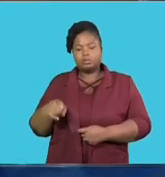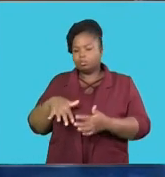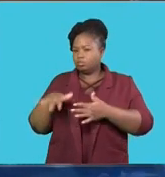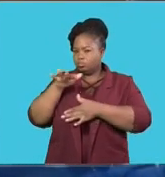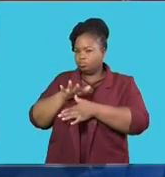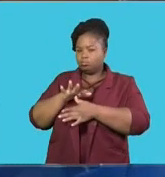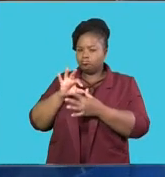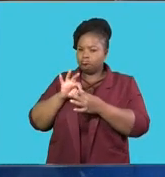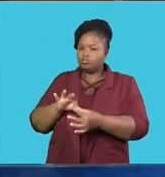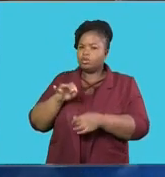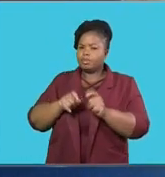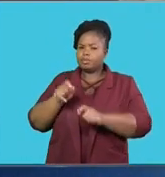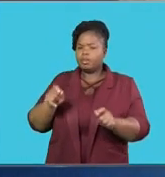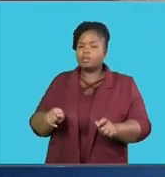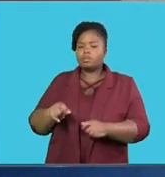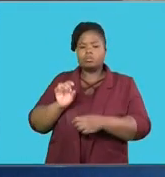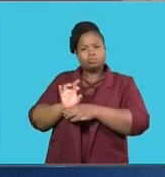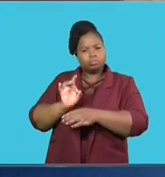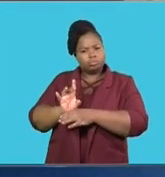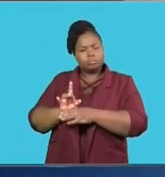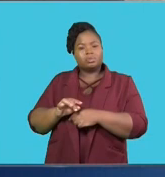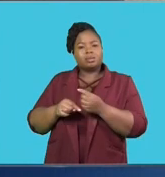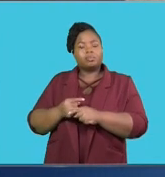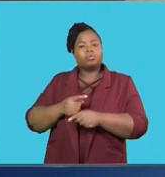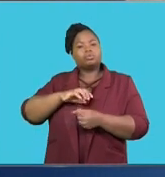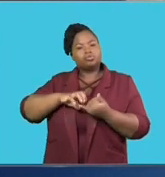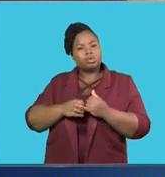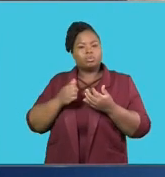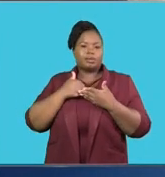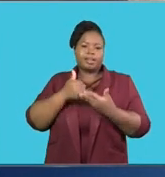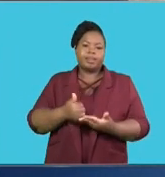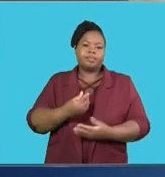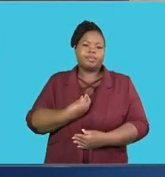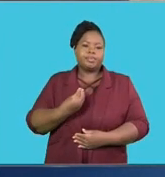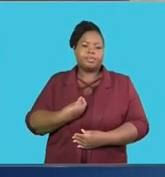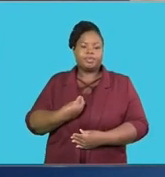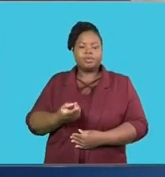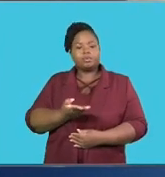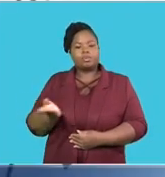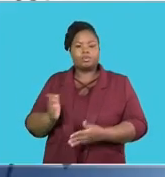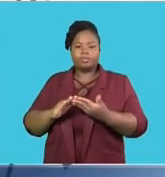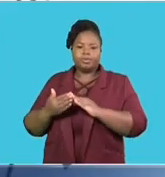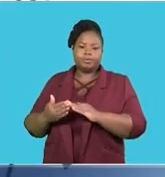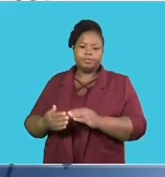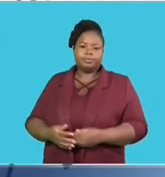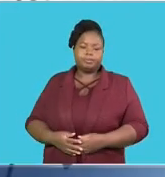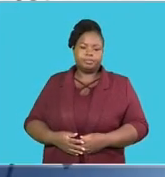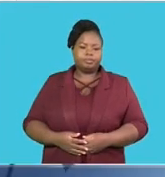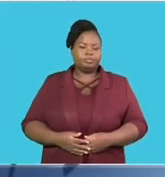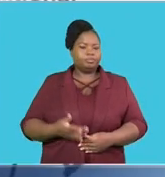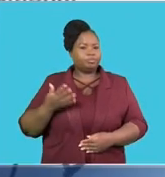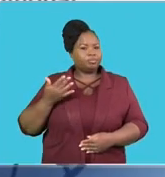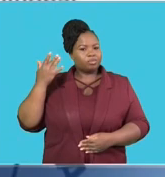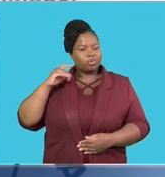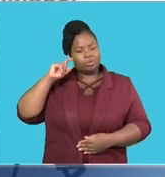le tsebo ka mafu a atileng molemong wa go fetisetsa thuto go batšhwa le baagi ka kakaretso. During the olden